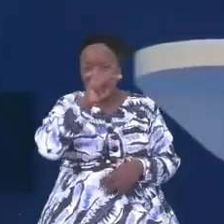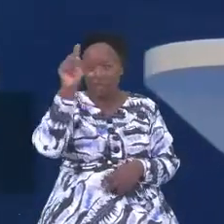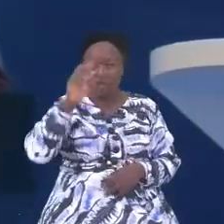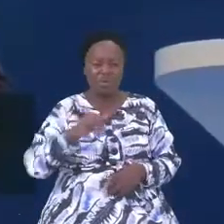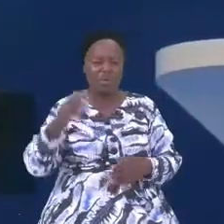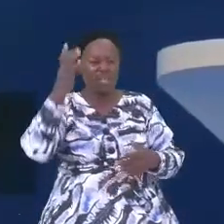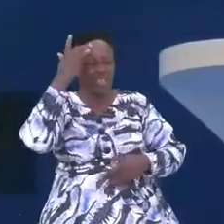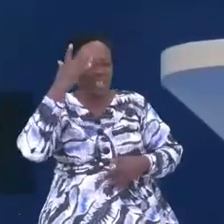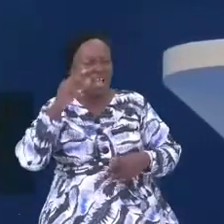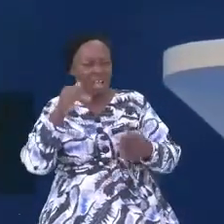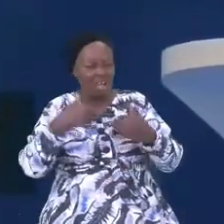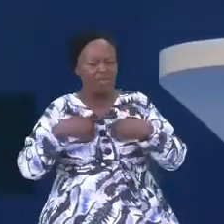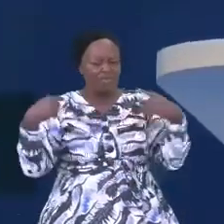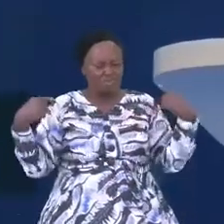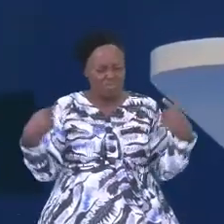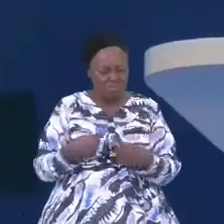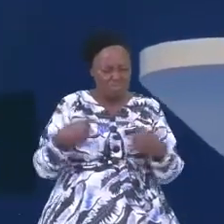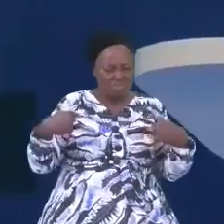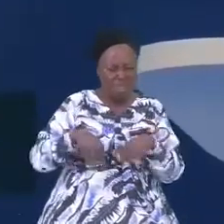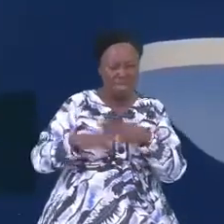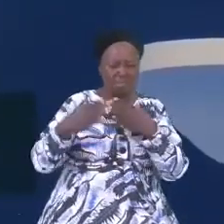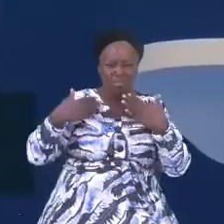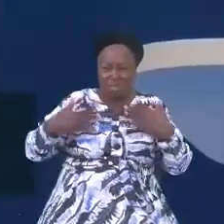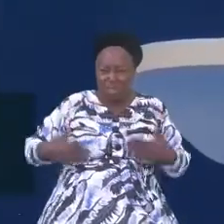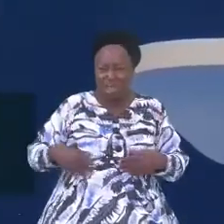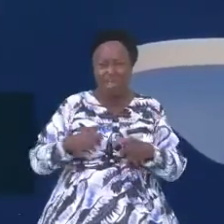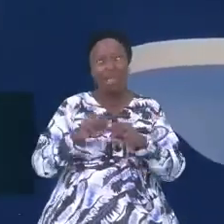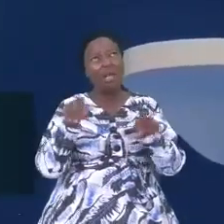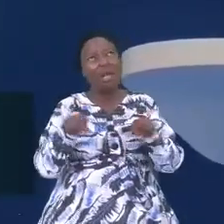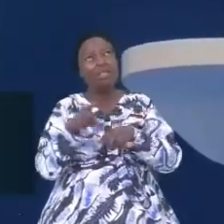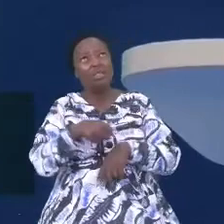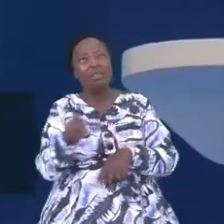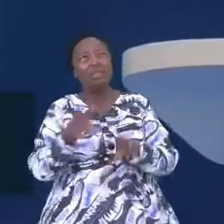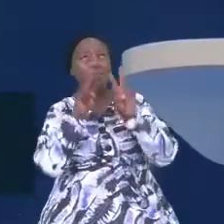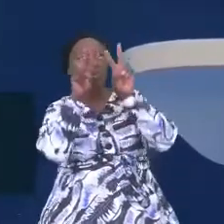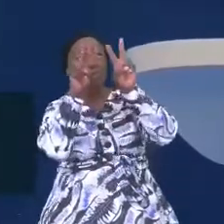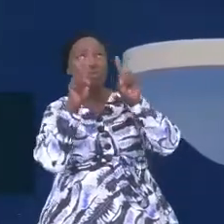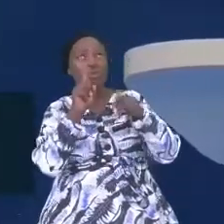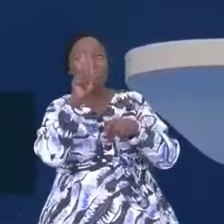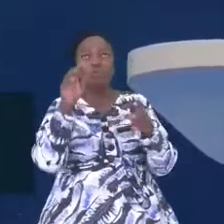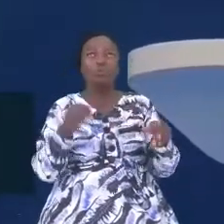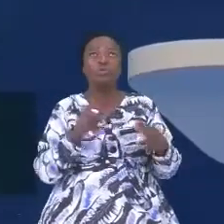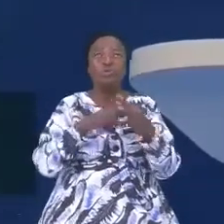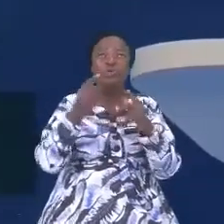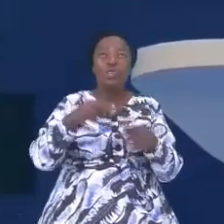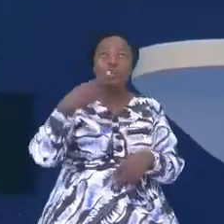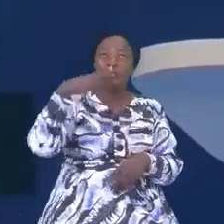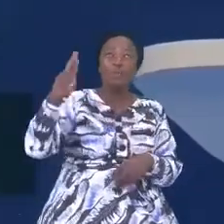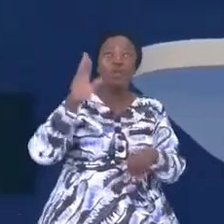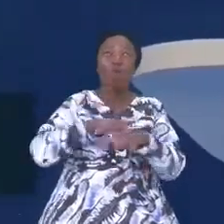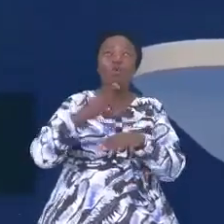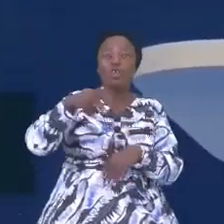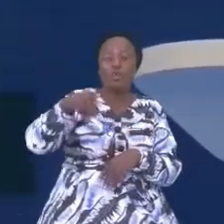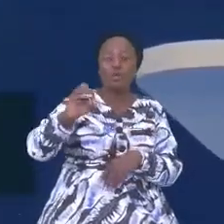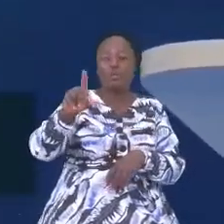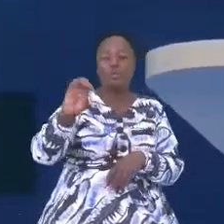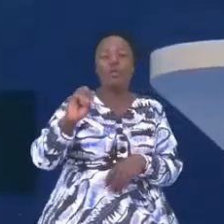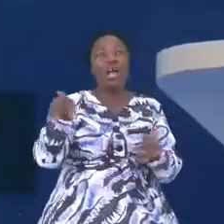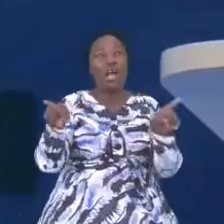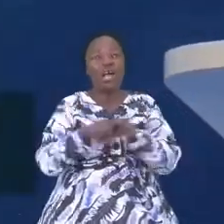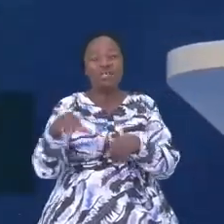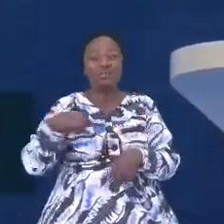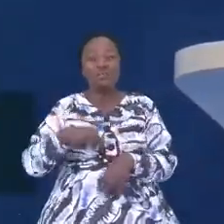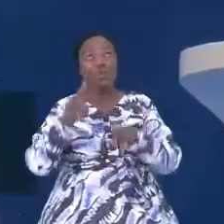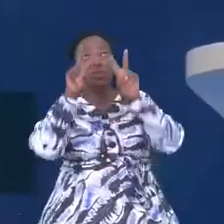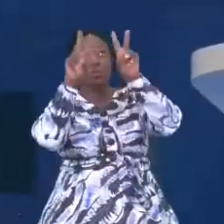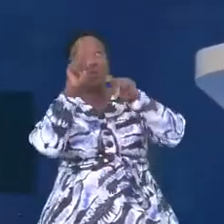having pain in their body. And as they looked up to the serpent on the pole, like we're looking